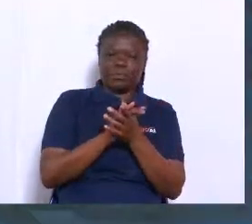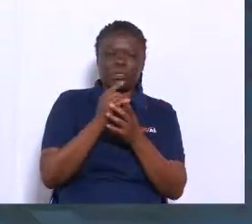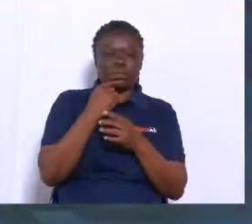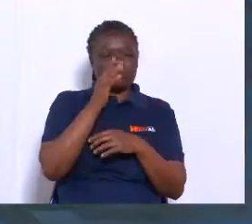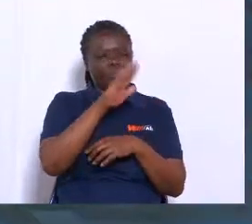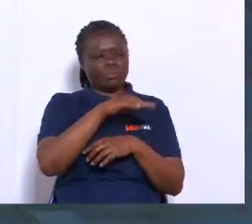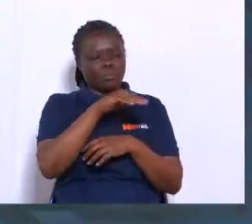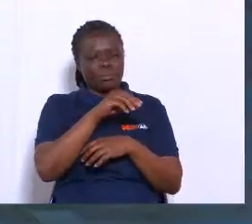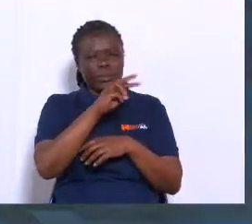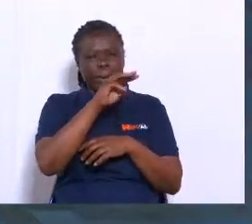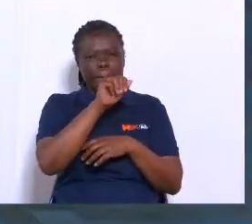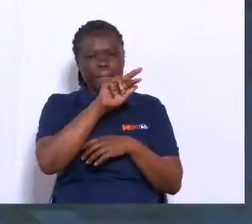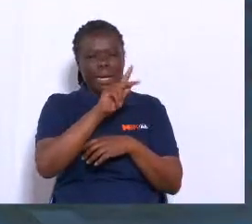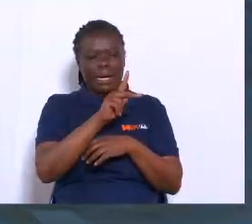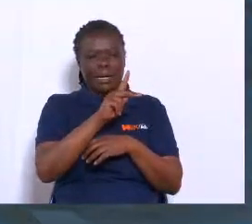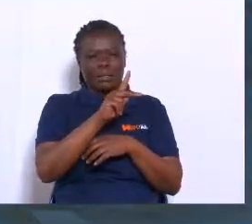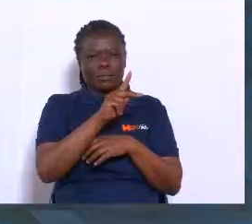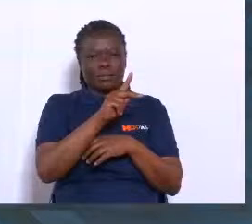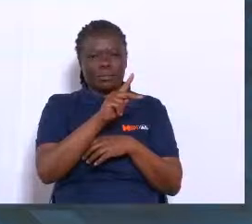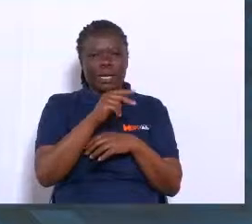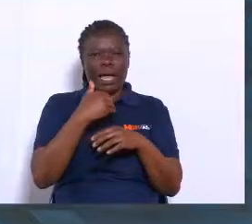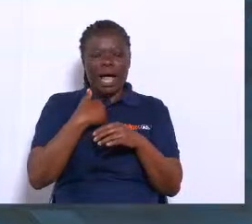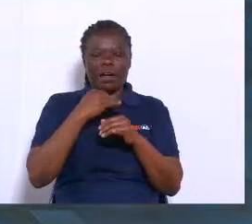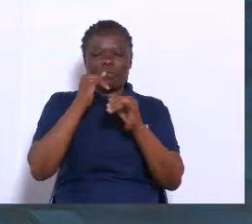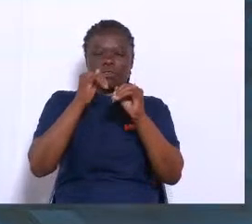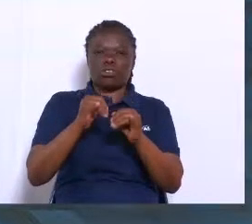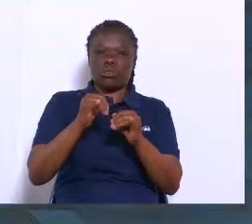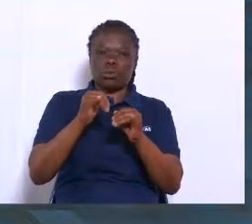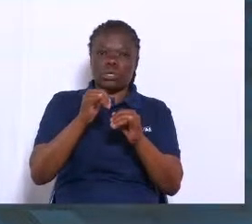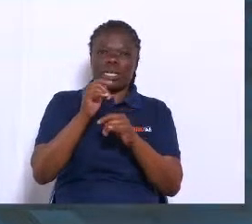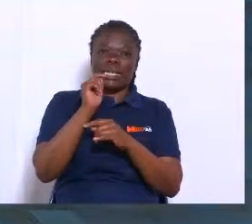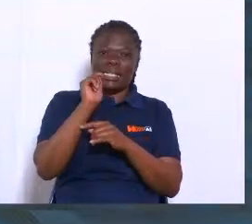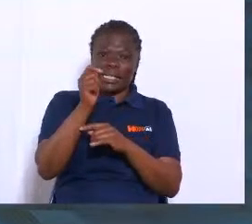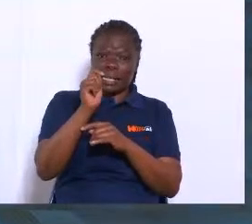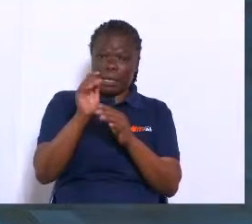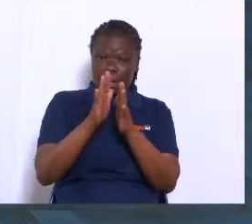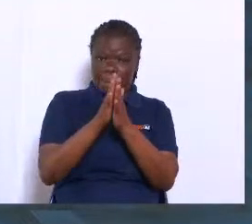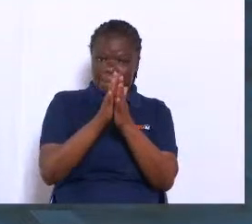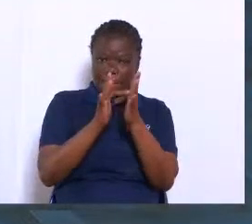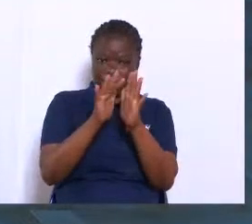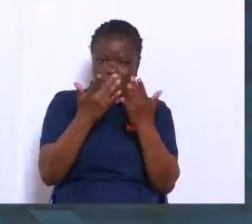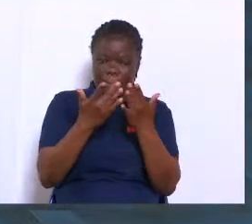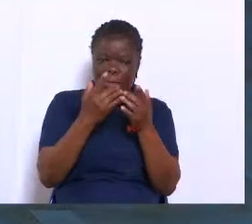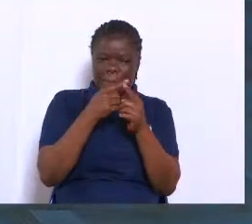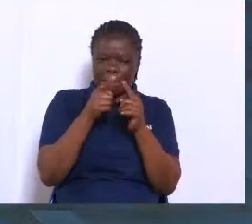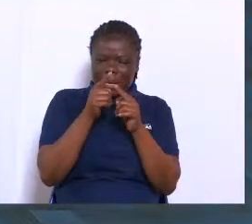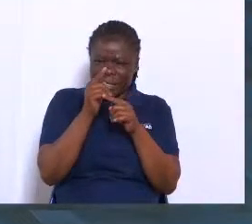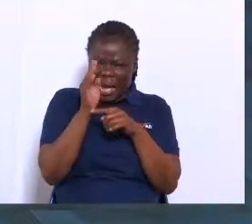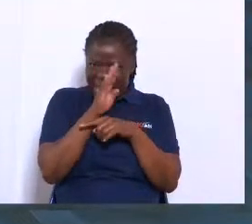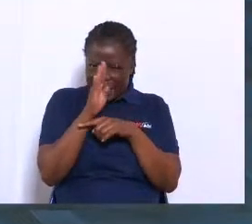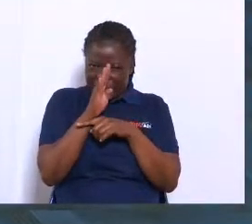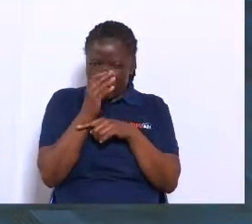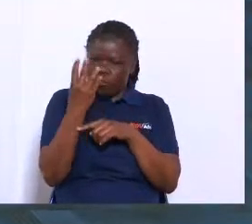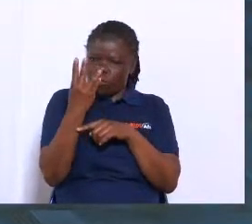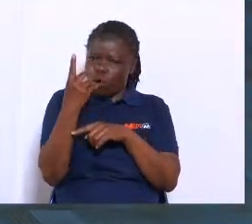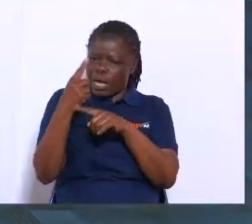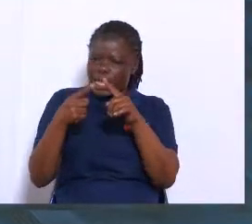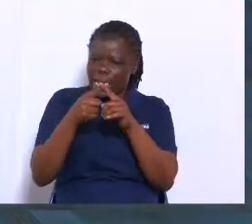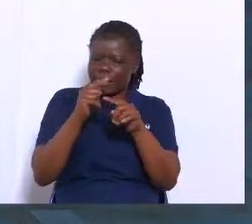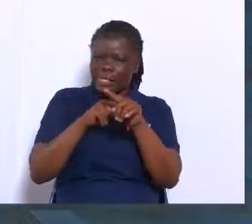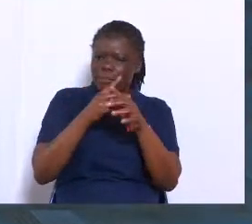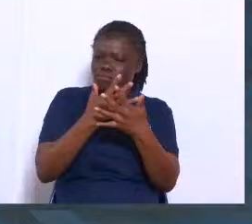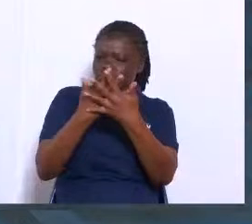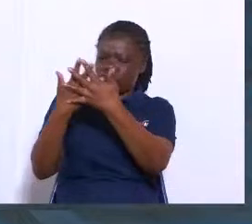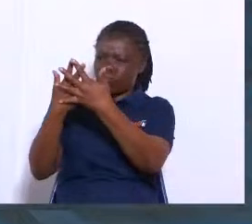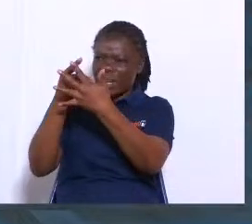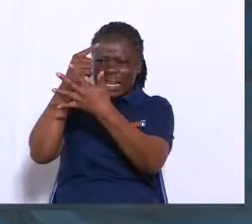all I had was the New Testament, but I cherished it. I hid it. For 4 years, I was in a